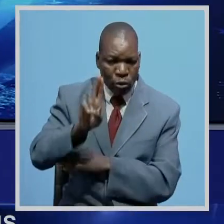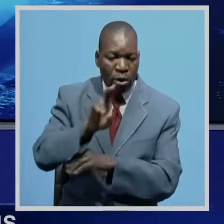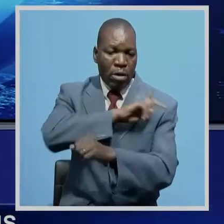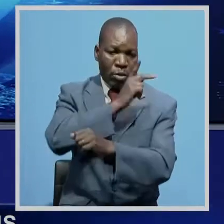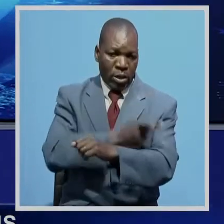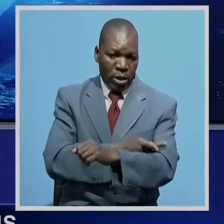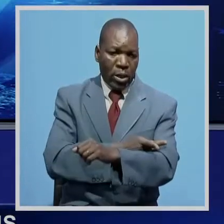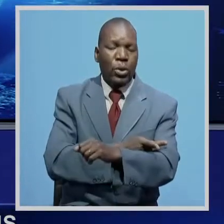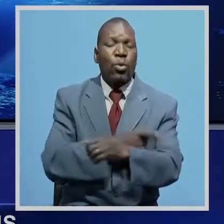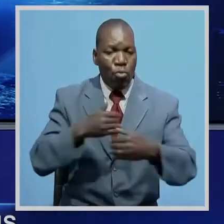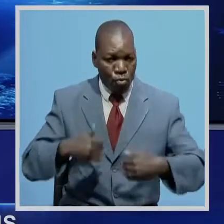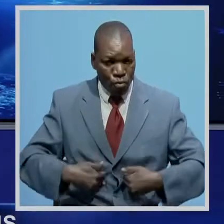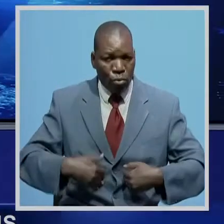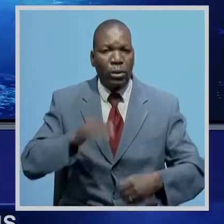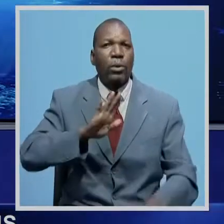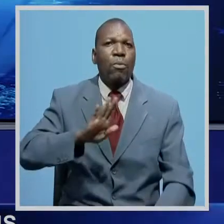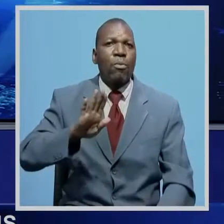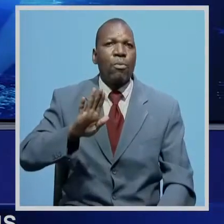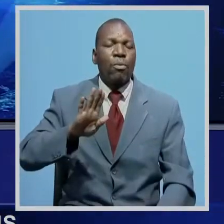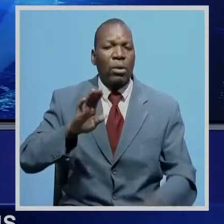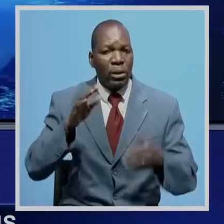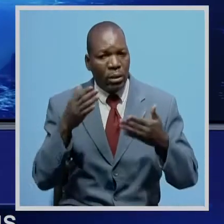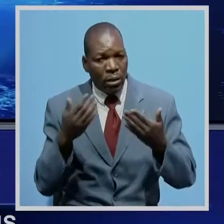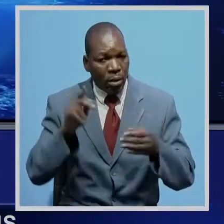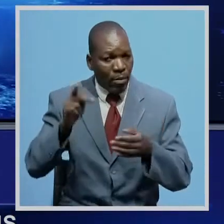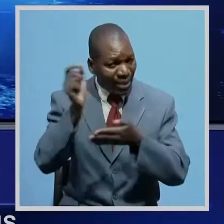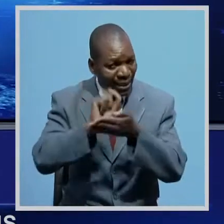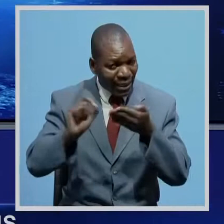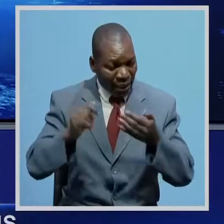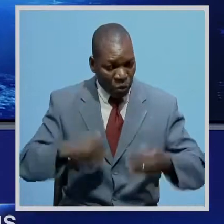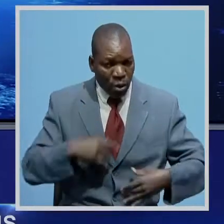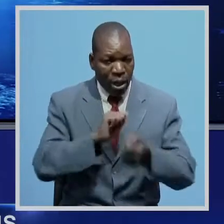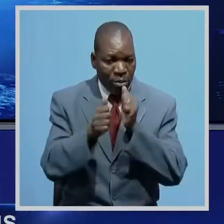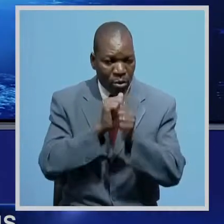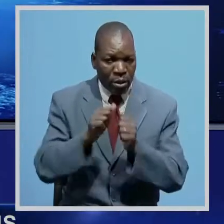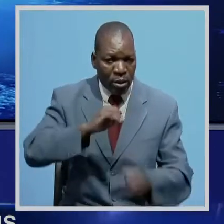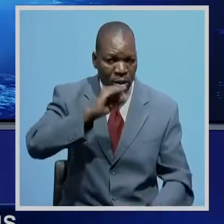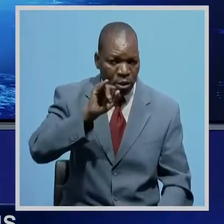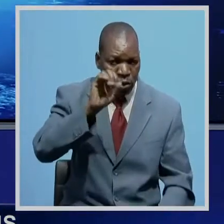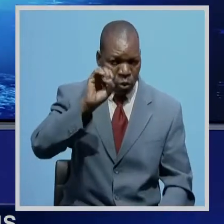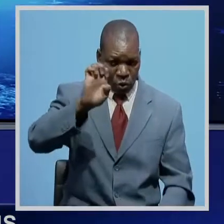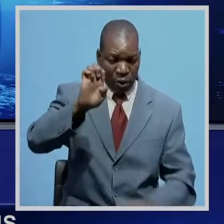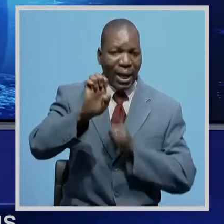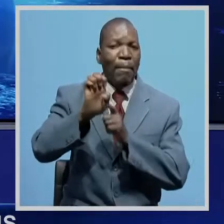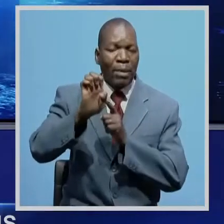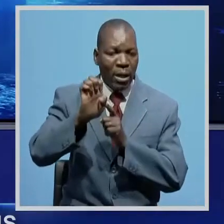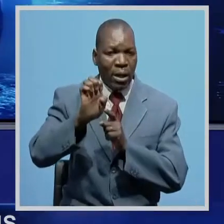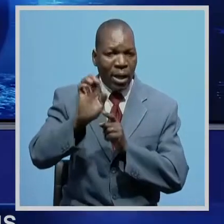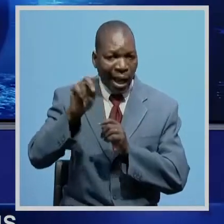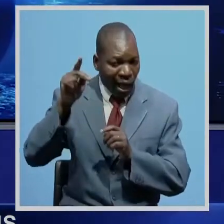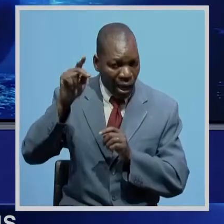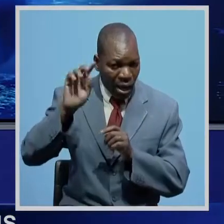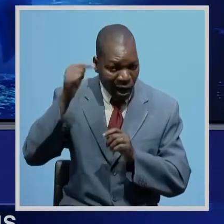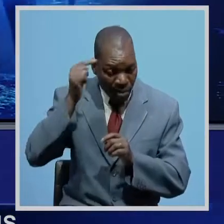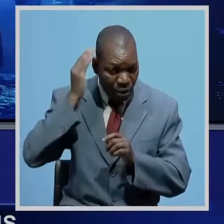that youths possess. Meanwhile, Youth and Sports Permanent Secretary Joe Kapembwa said government will provide such forums